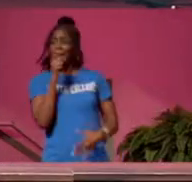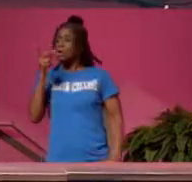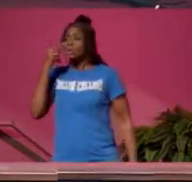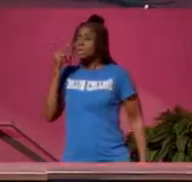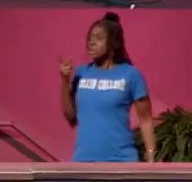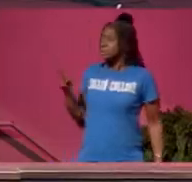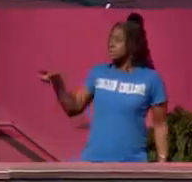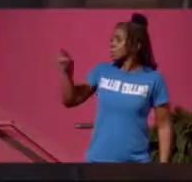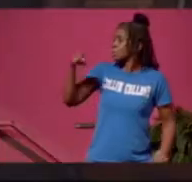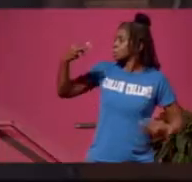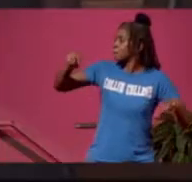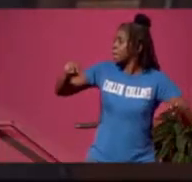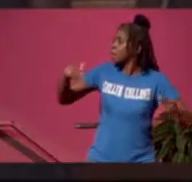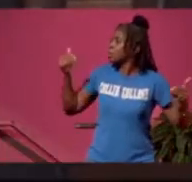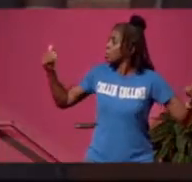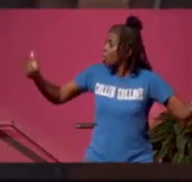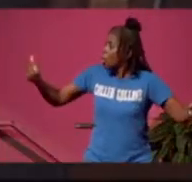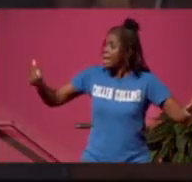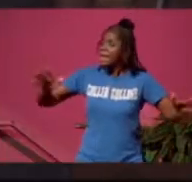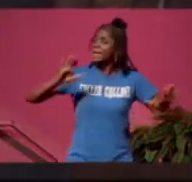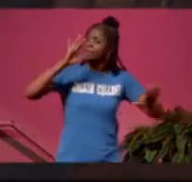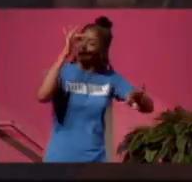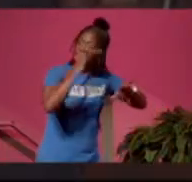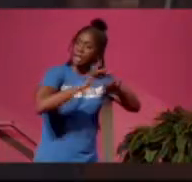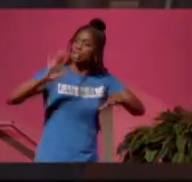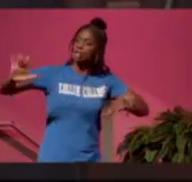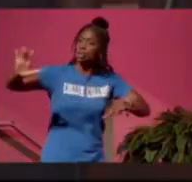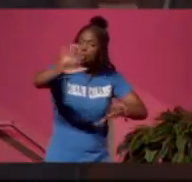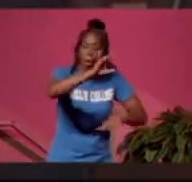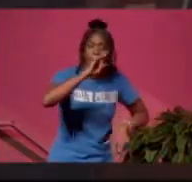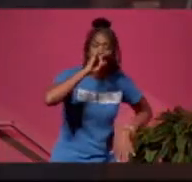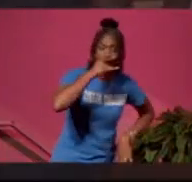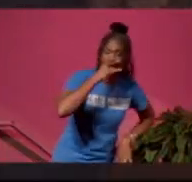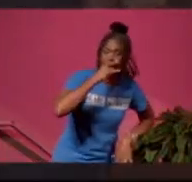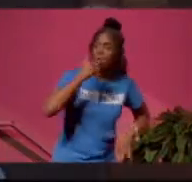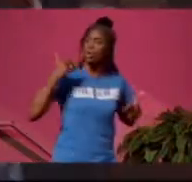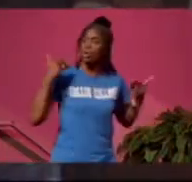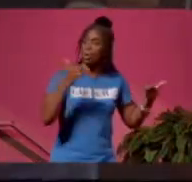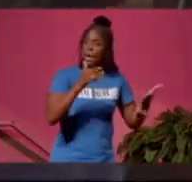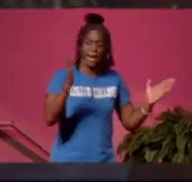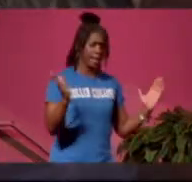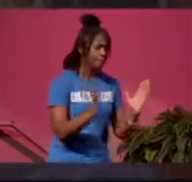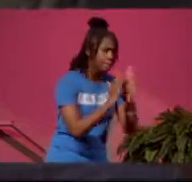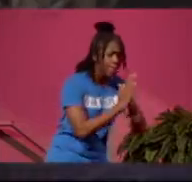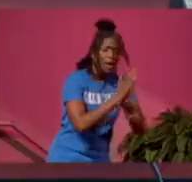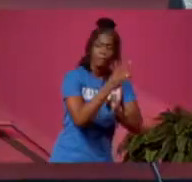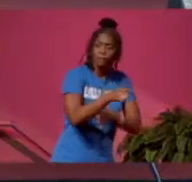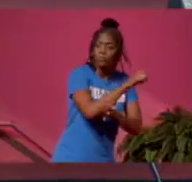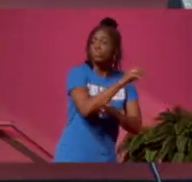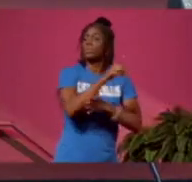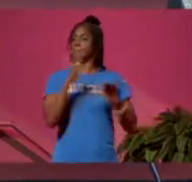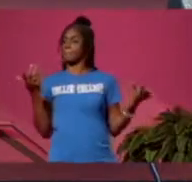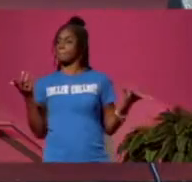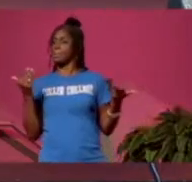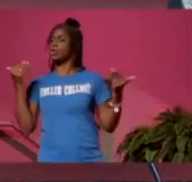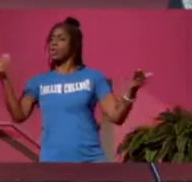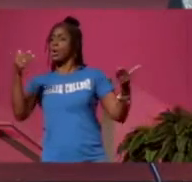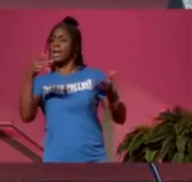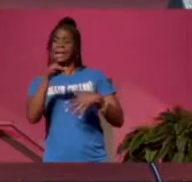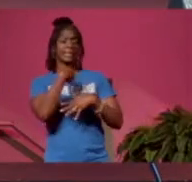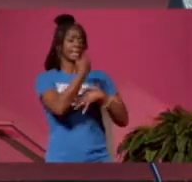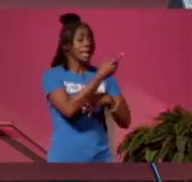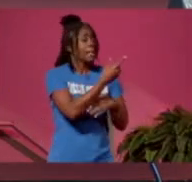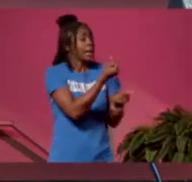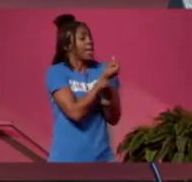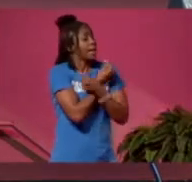are your babies. These are your children. Come on, lay hands on them. Just your kids. Come on, speak life over them